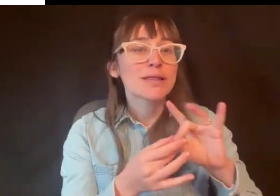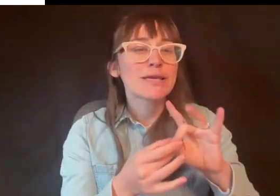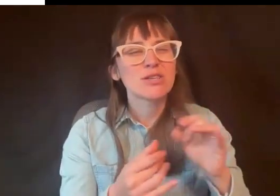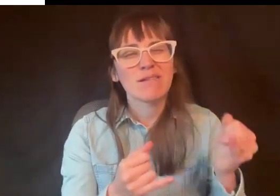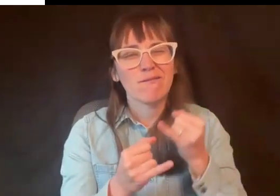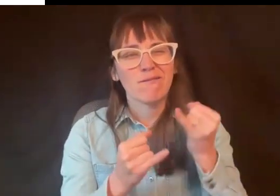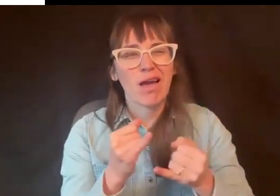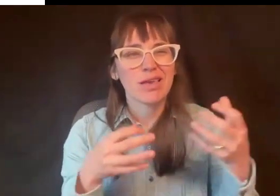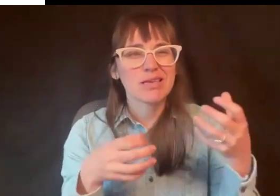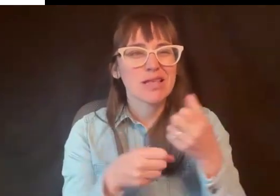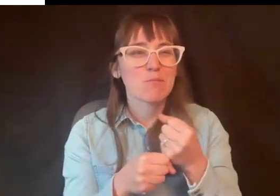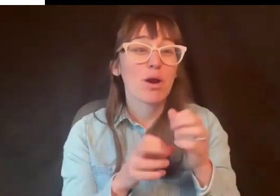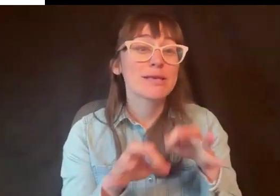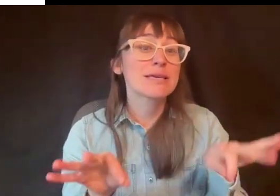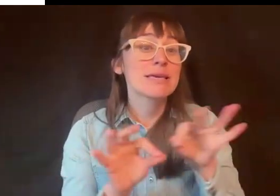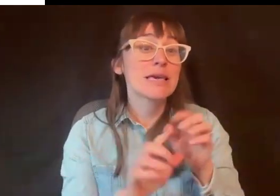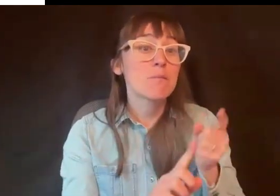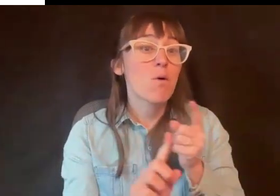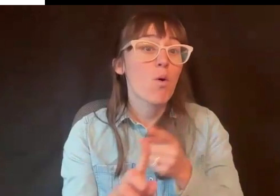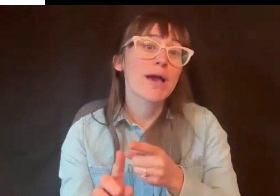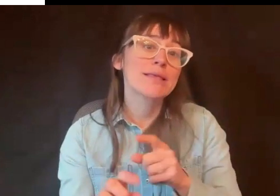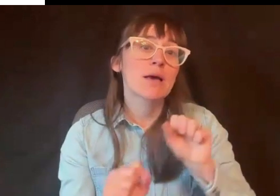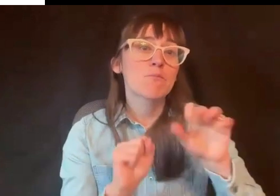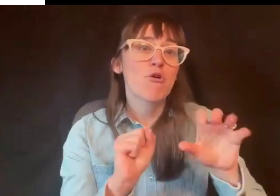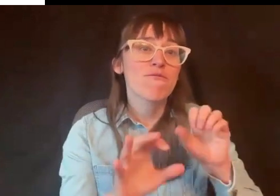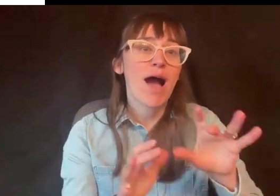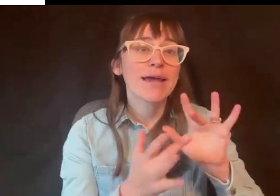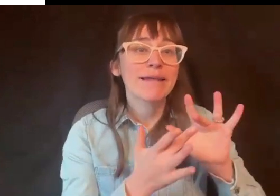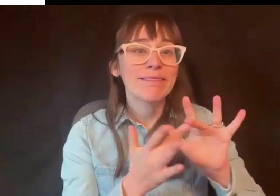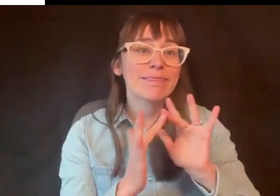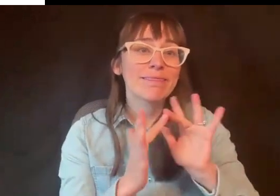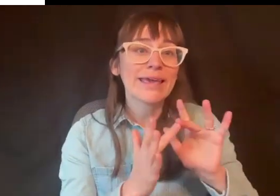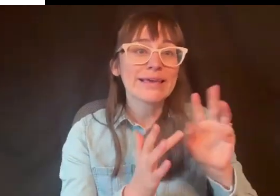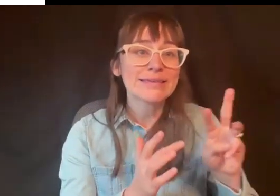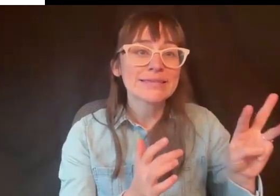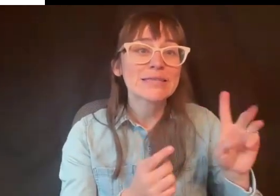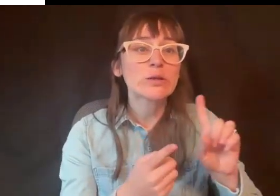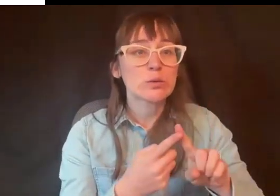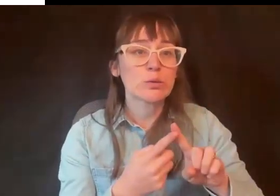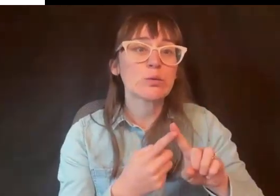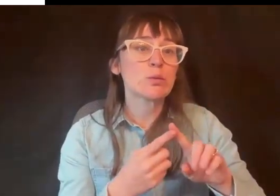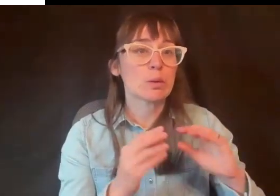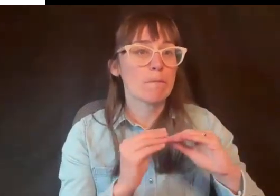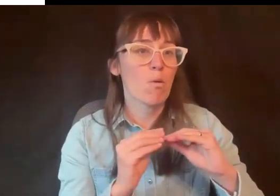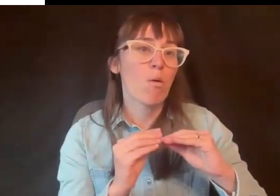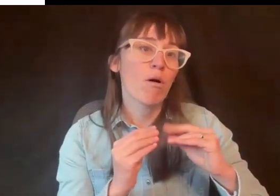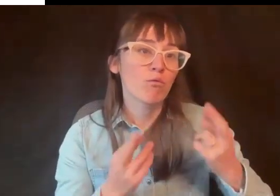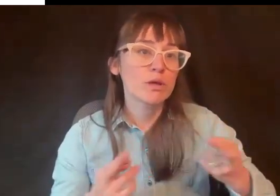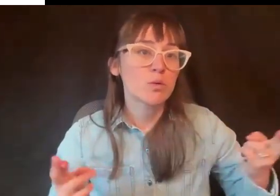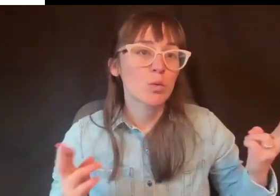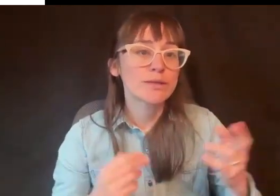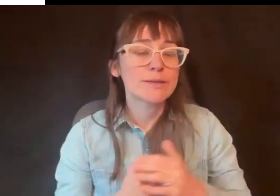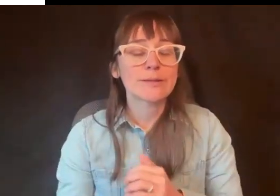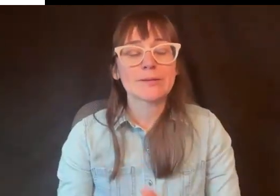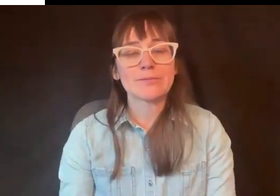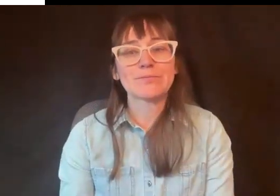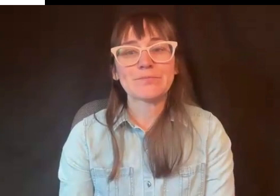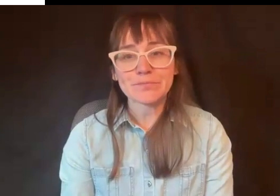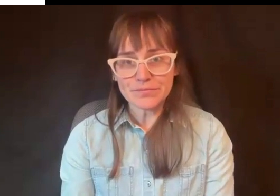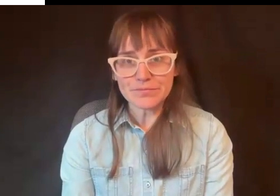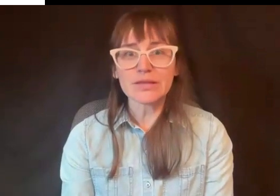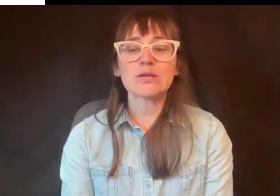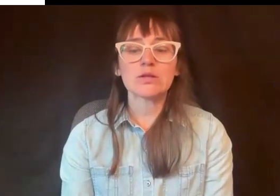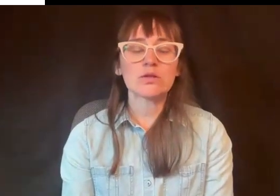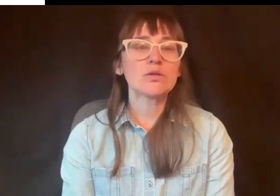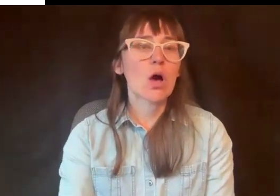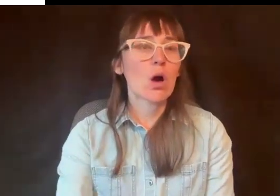and provide links to additional resources. So if we go to the next slide, I just wanted